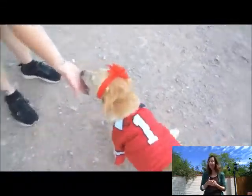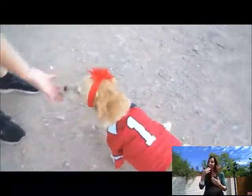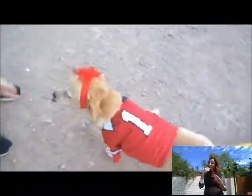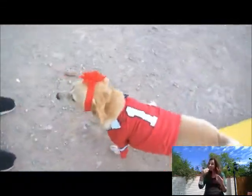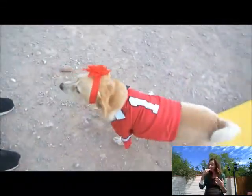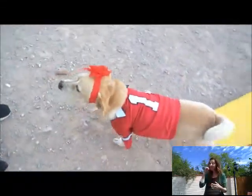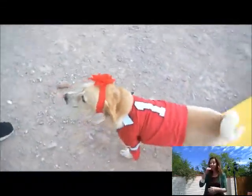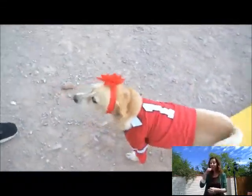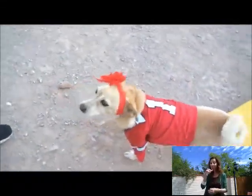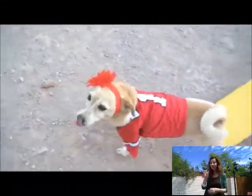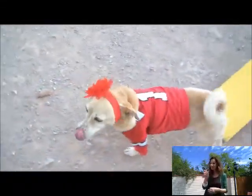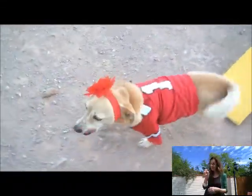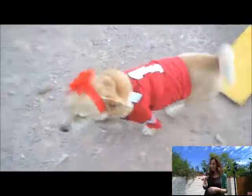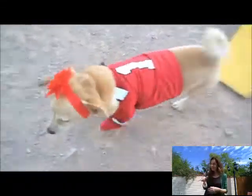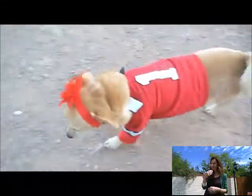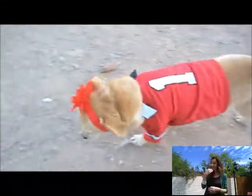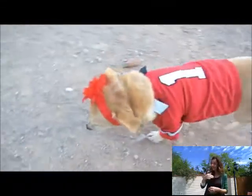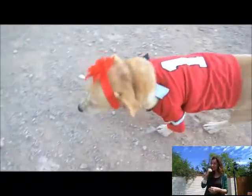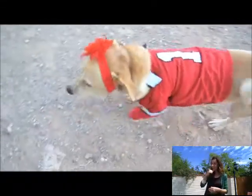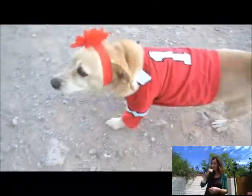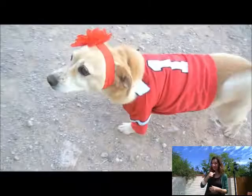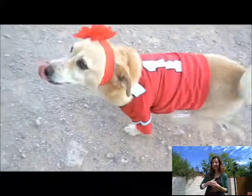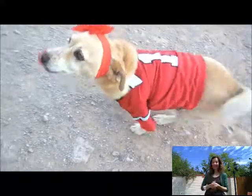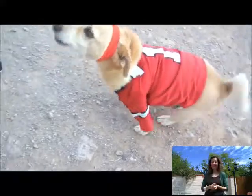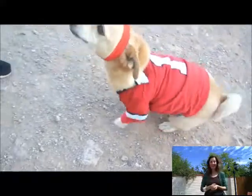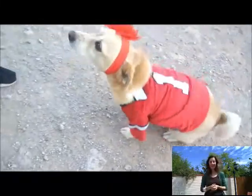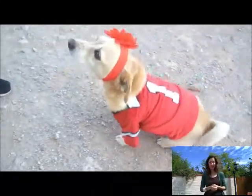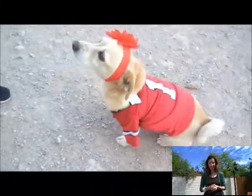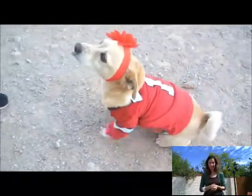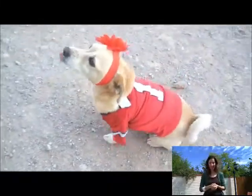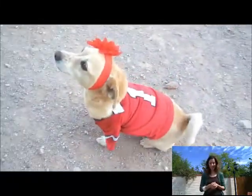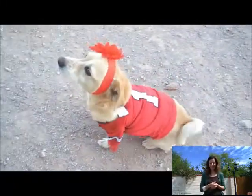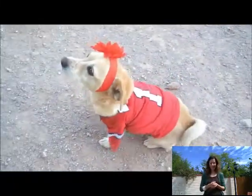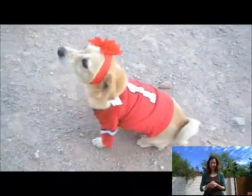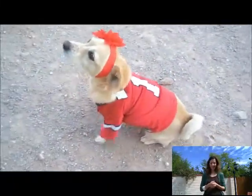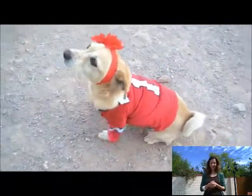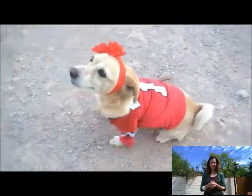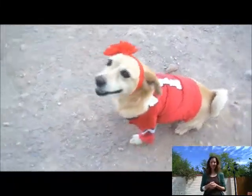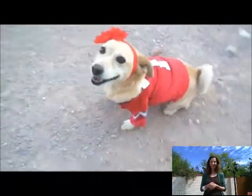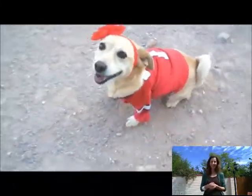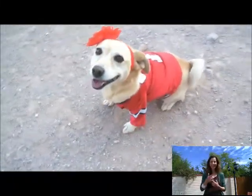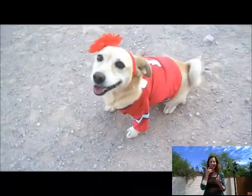Yay! Good girl, Sassy. Good girl.